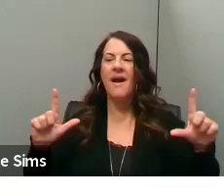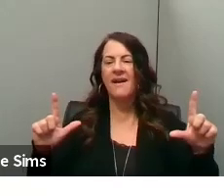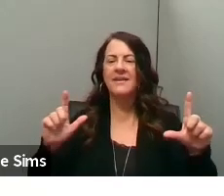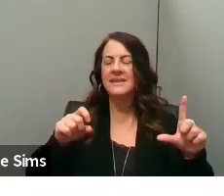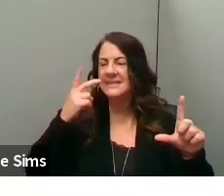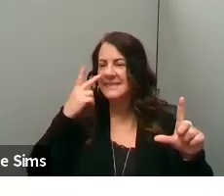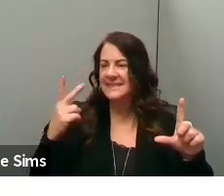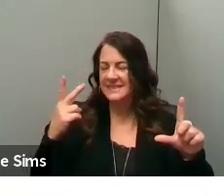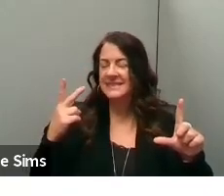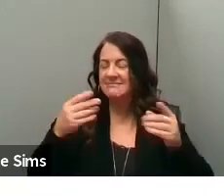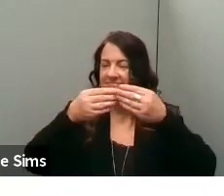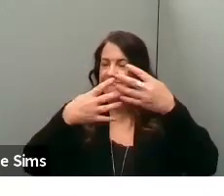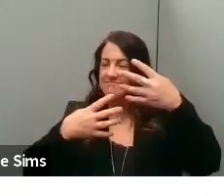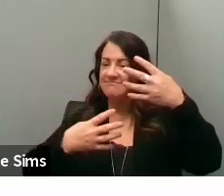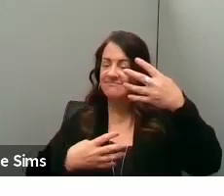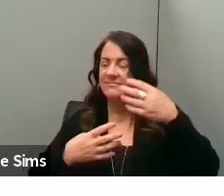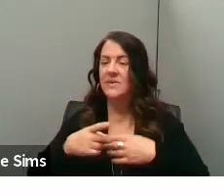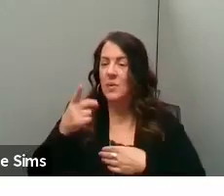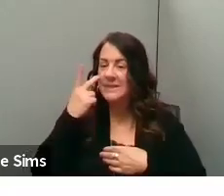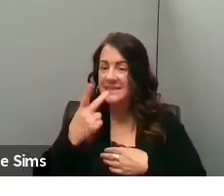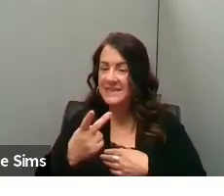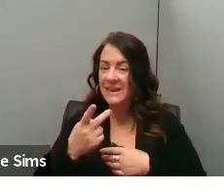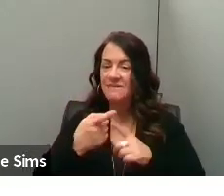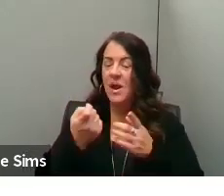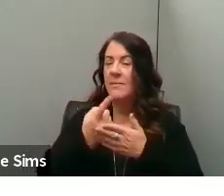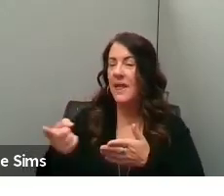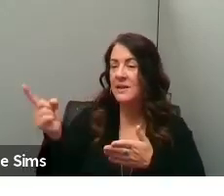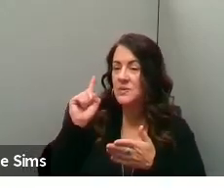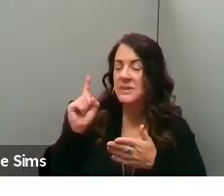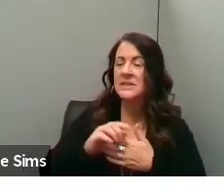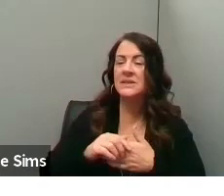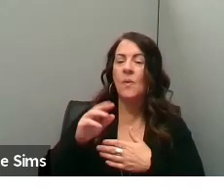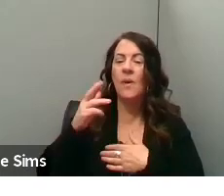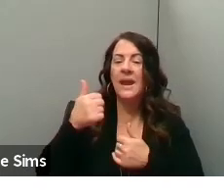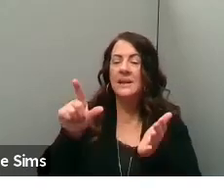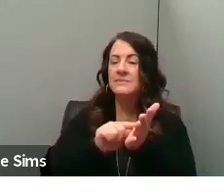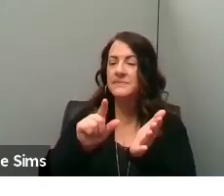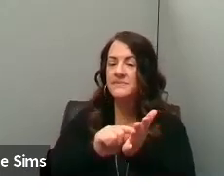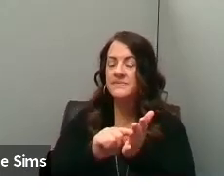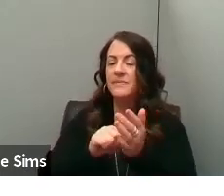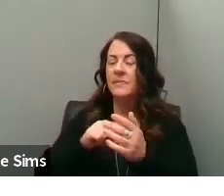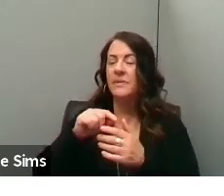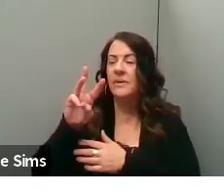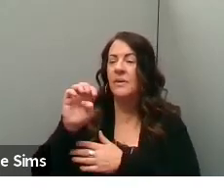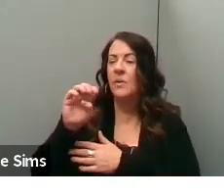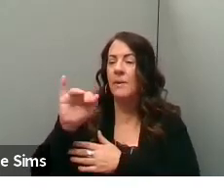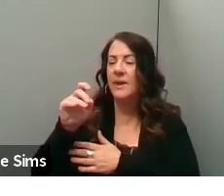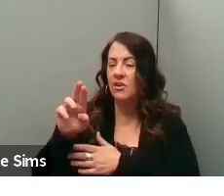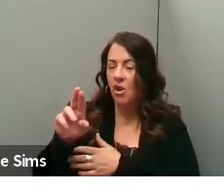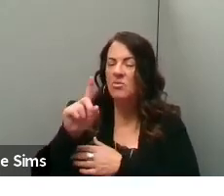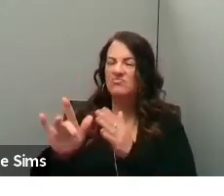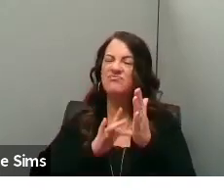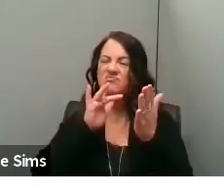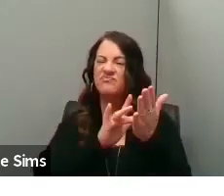And if you'd like to find the recording and publications for last week's webinar, you can click on this